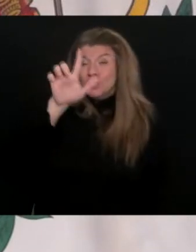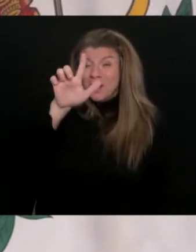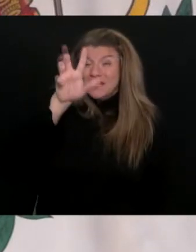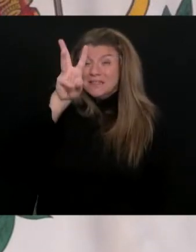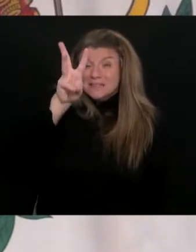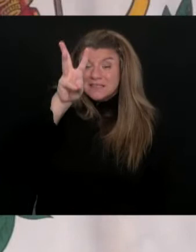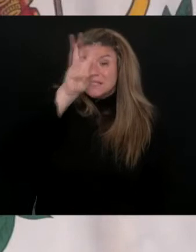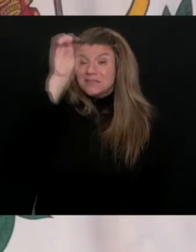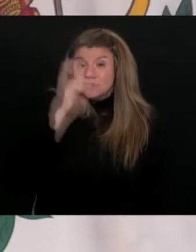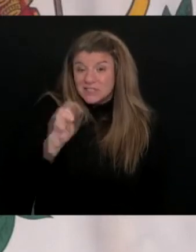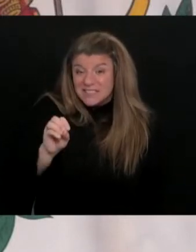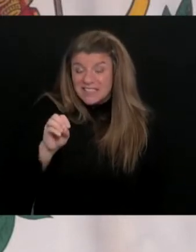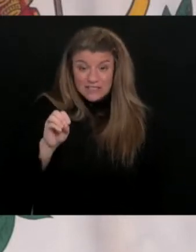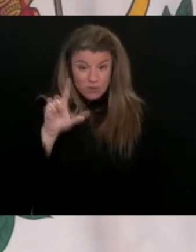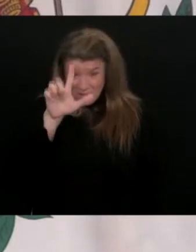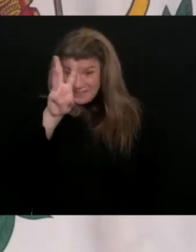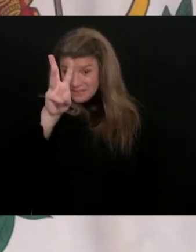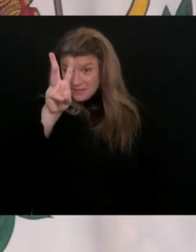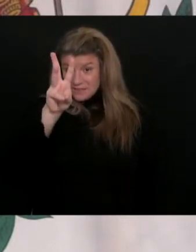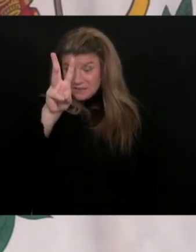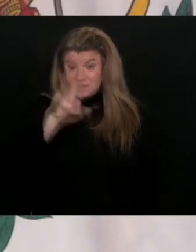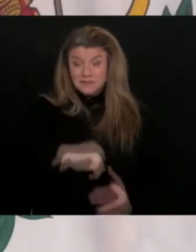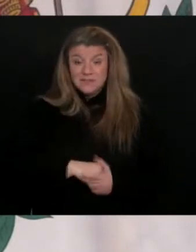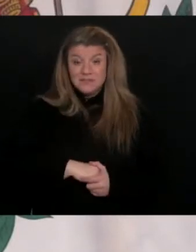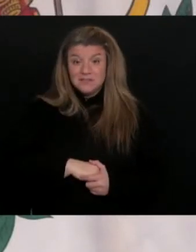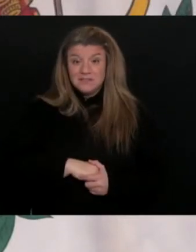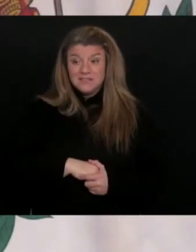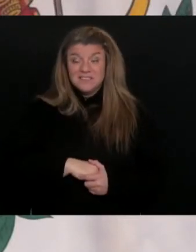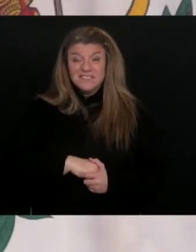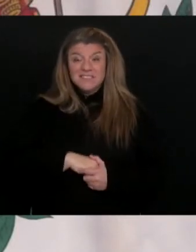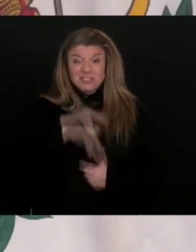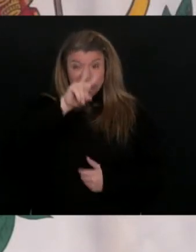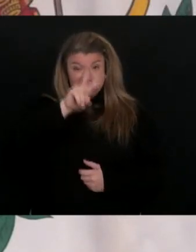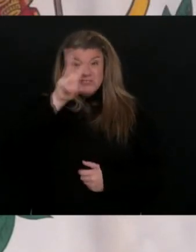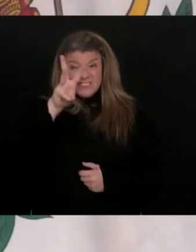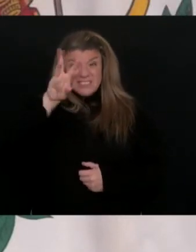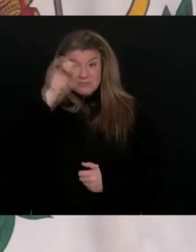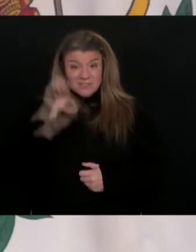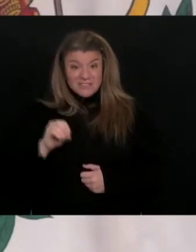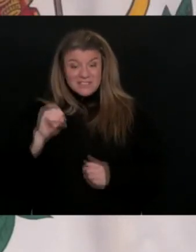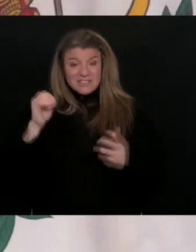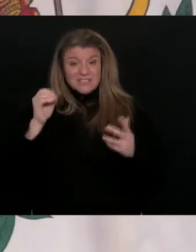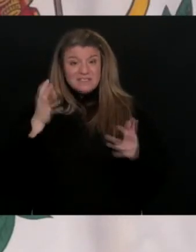26% of them. 26% of them have gotten their booster shot.